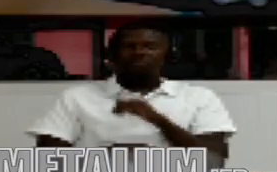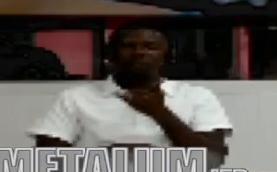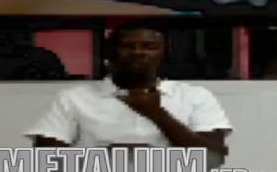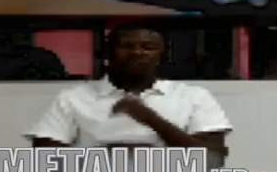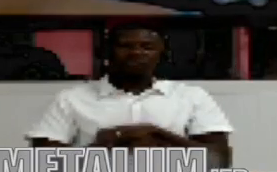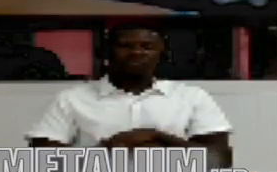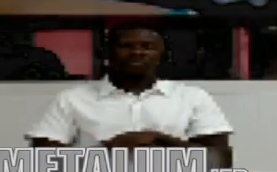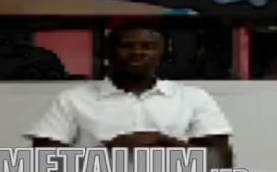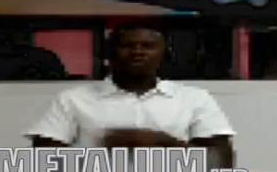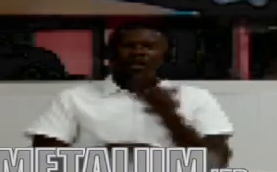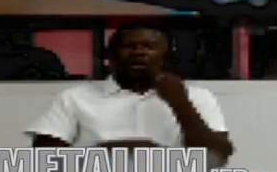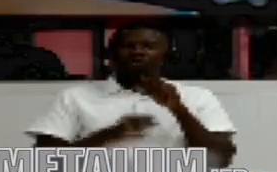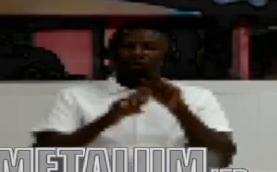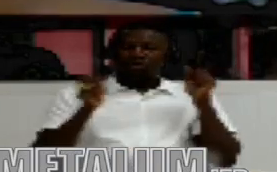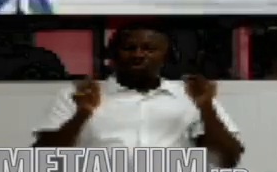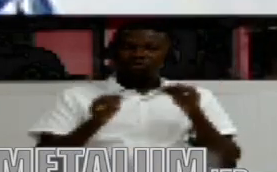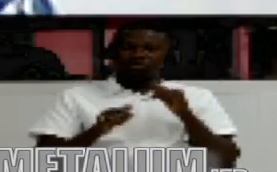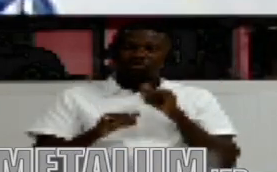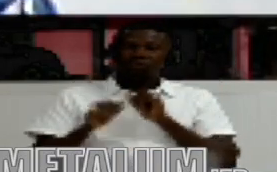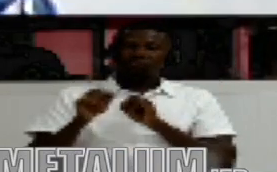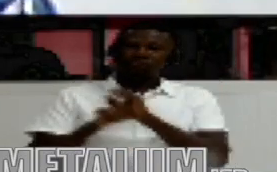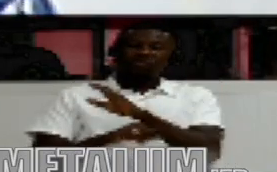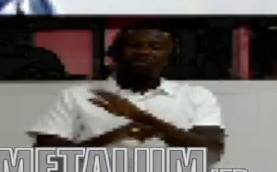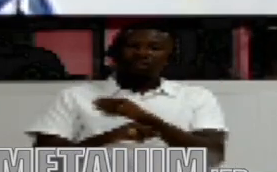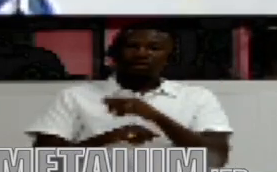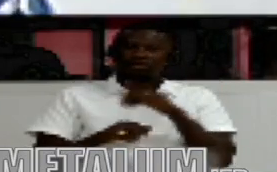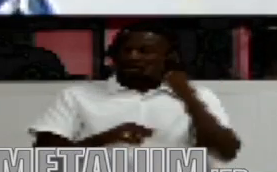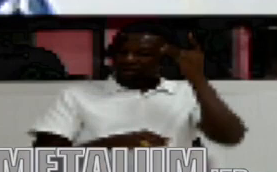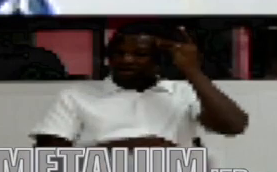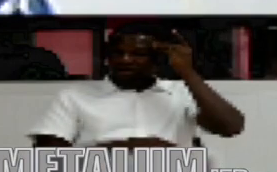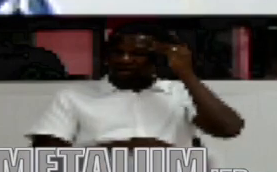And how long did you spend in Dakar? Almost 3 years.